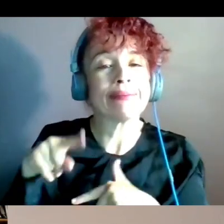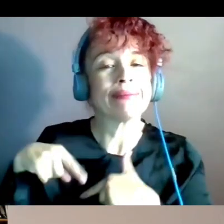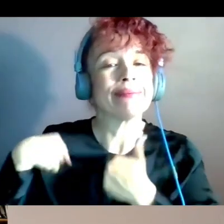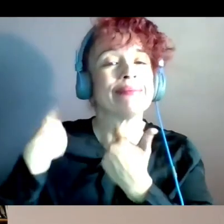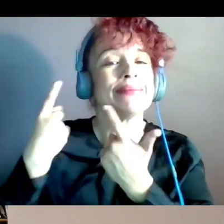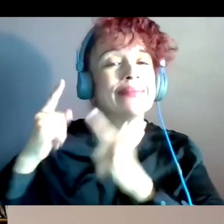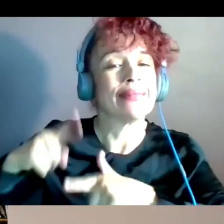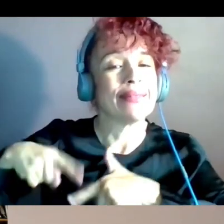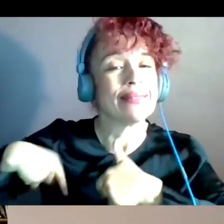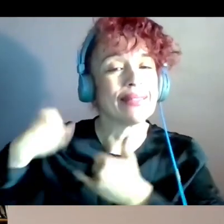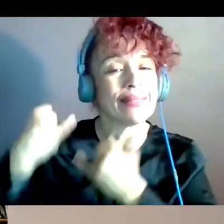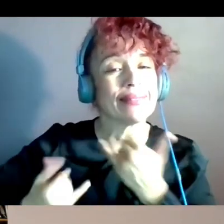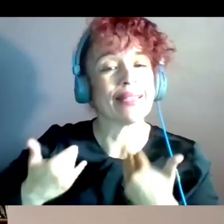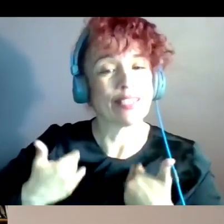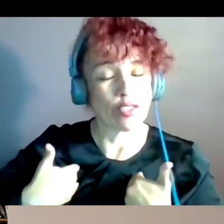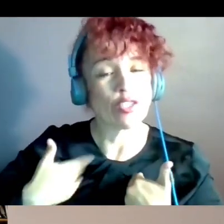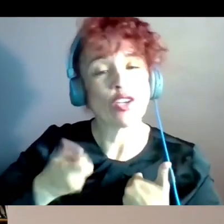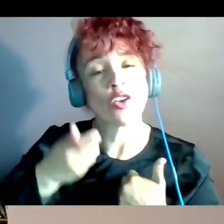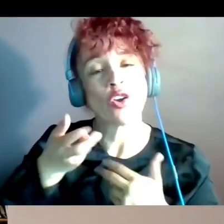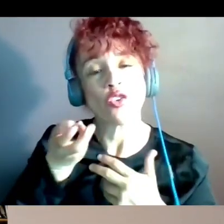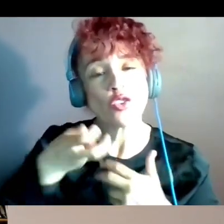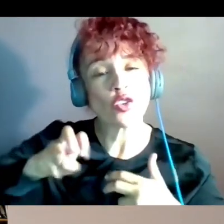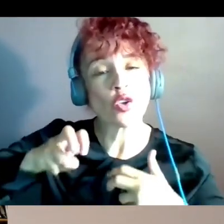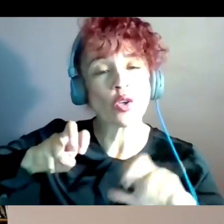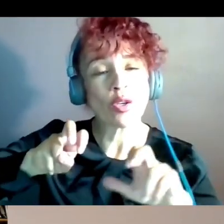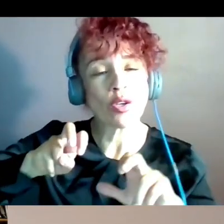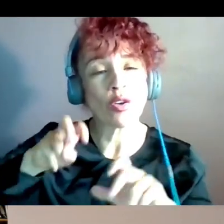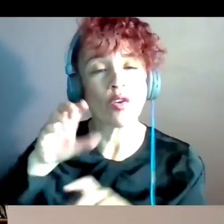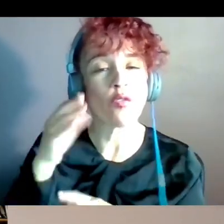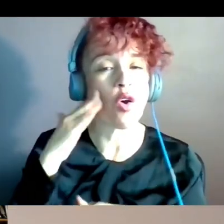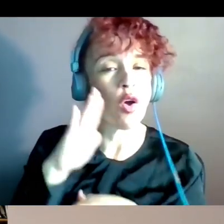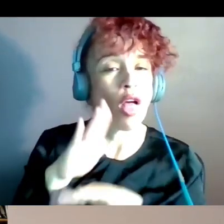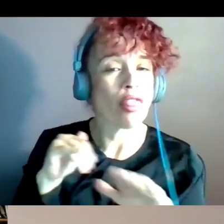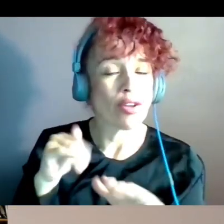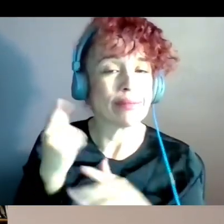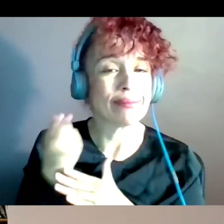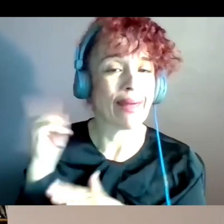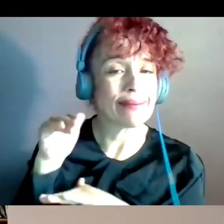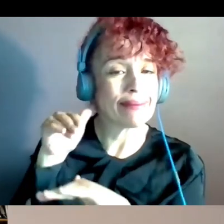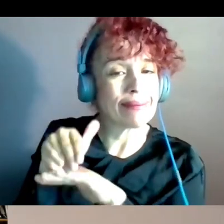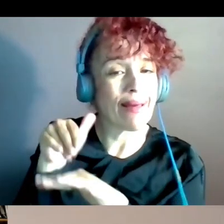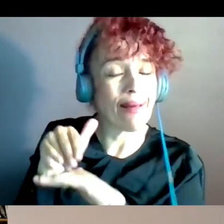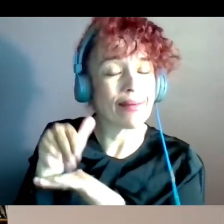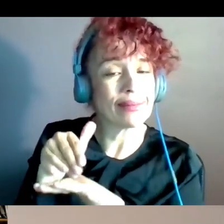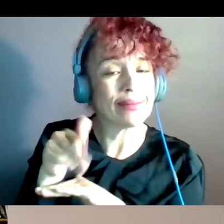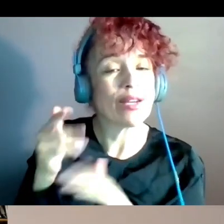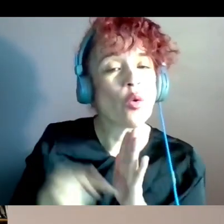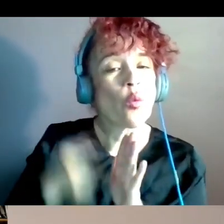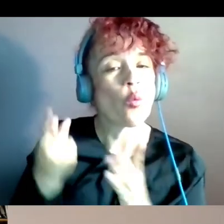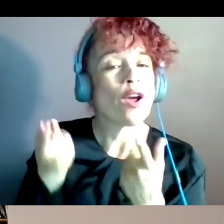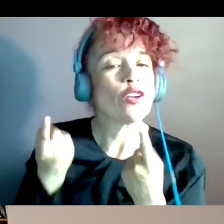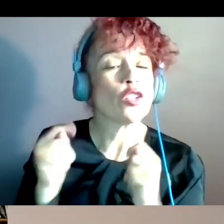it? It has been quite a journey. Just before our call, actually last night, I once again tried